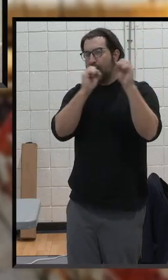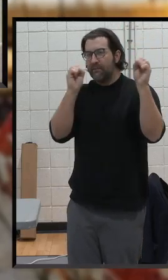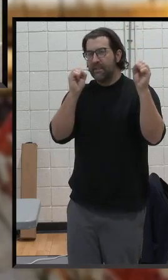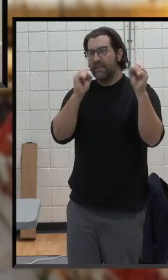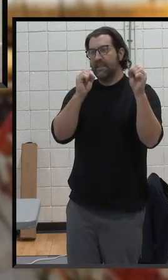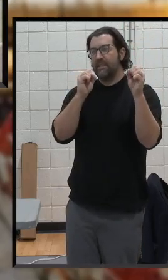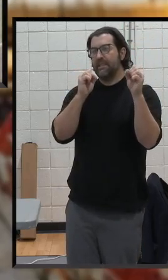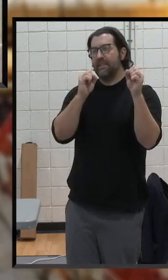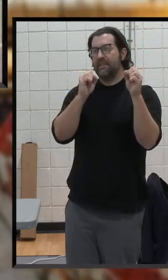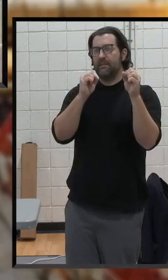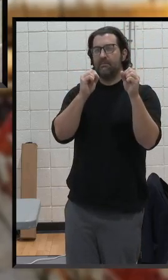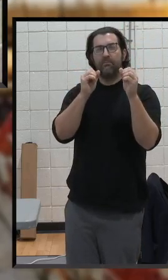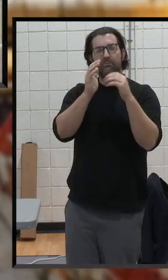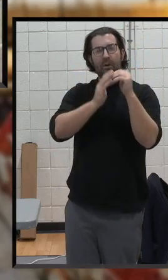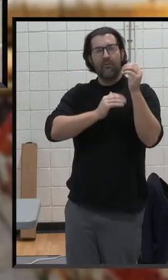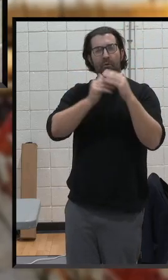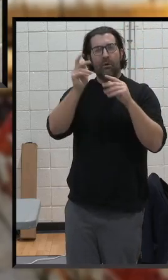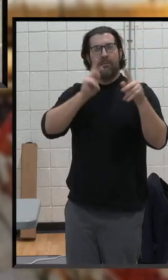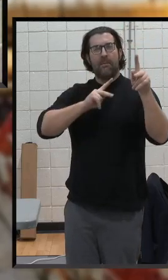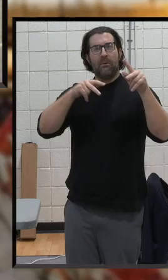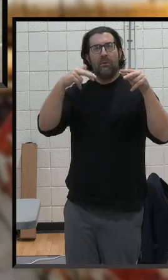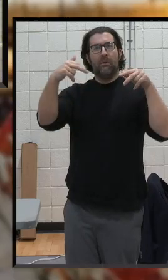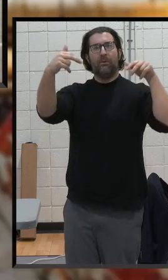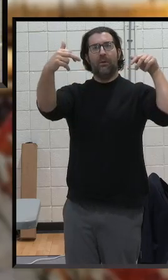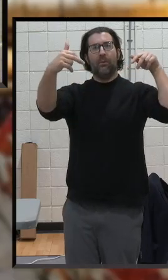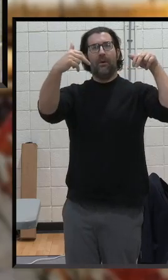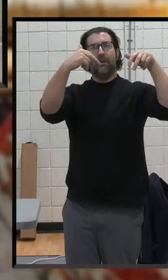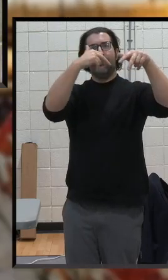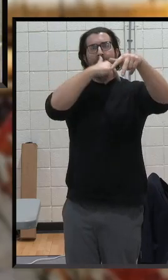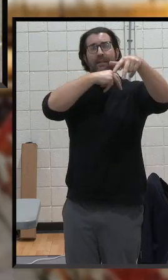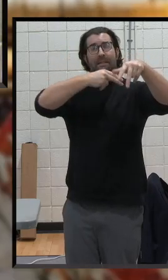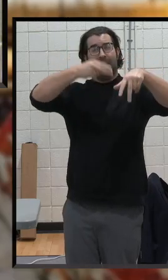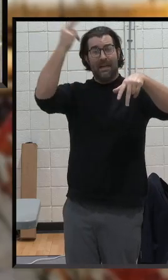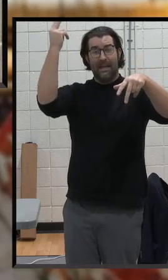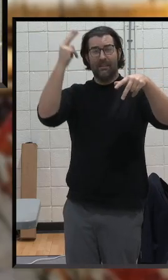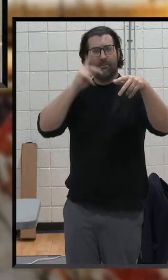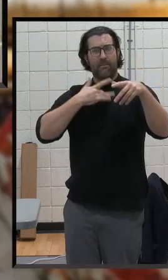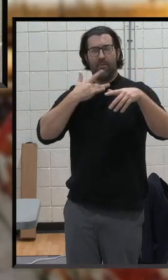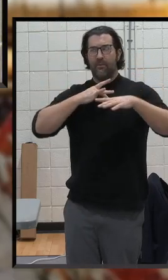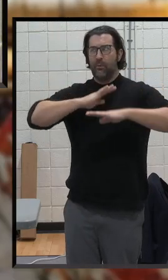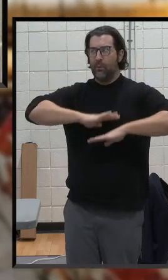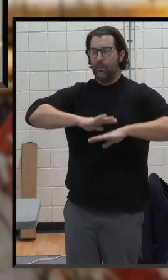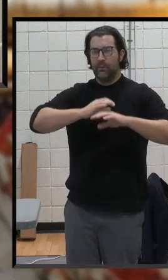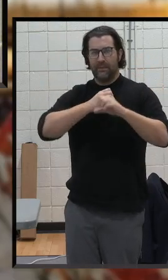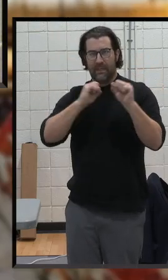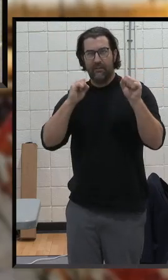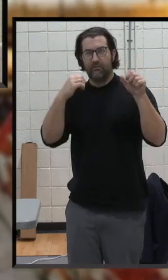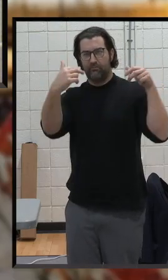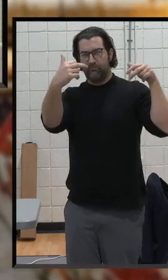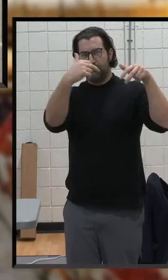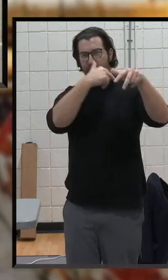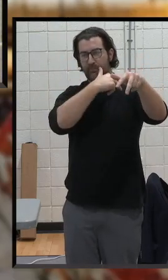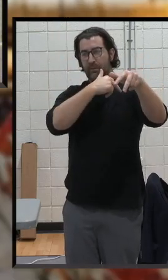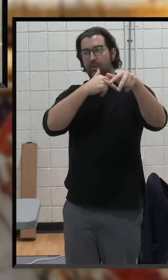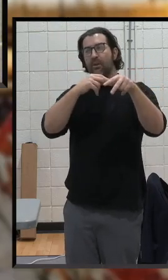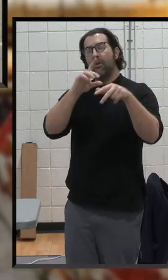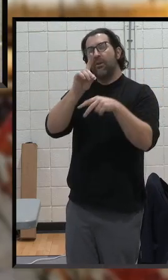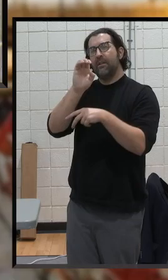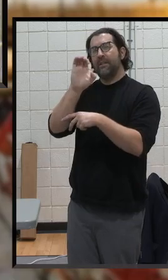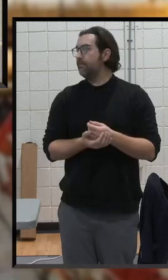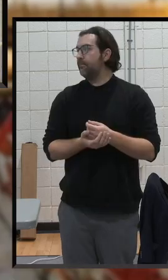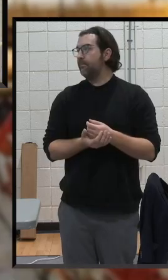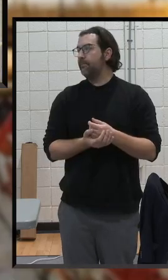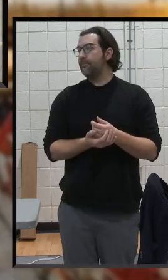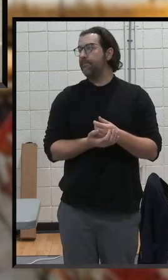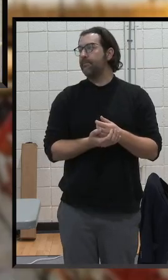sort of comfort for those walking at such a high elevation. And the bridge deck will be concrete when it's